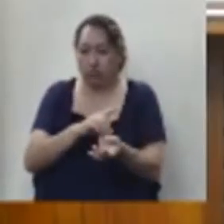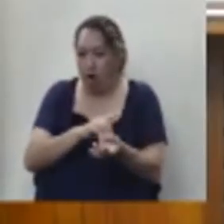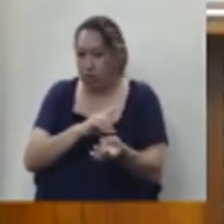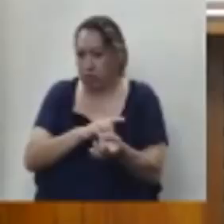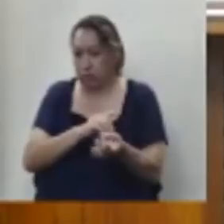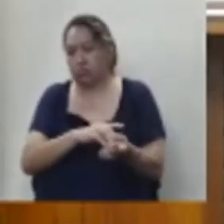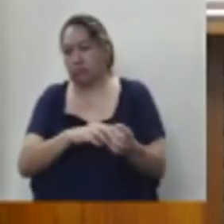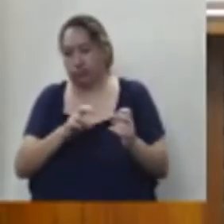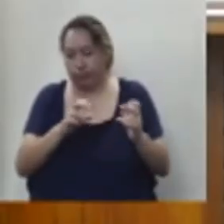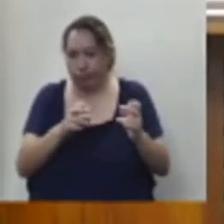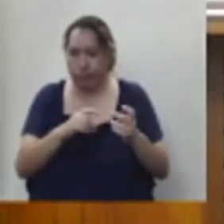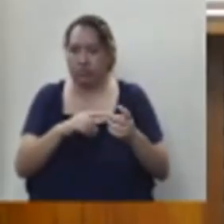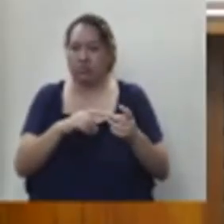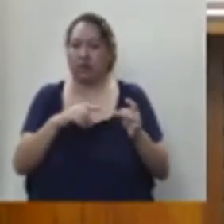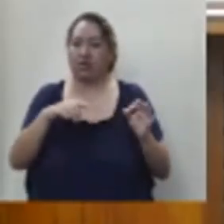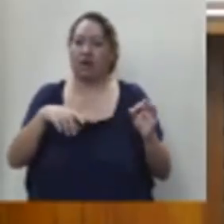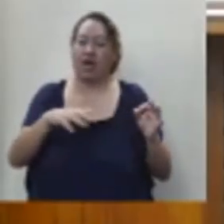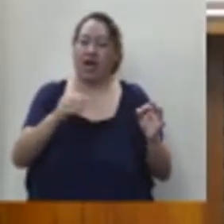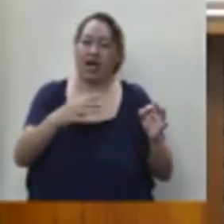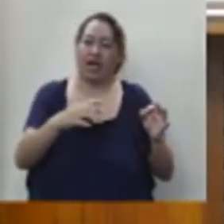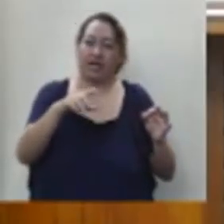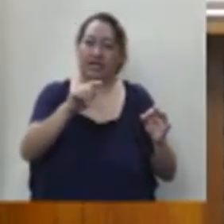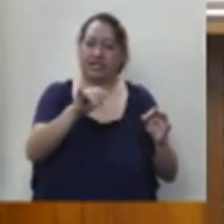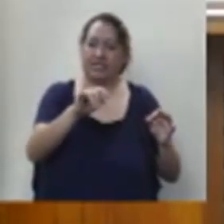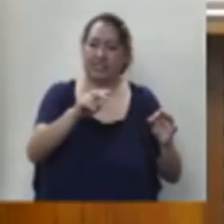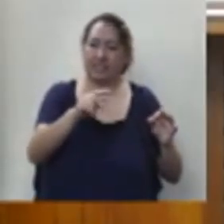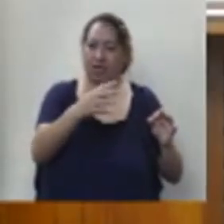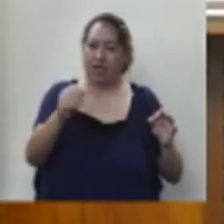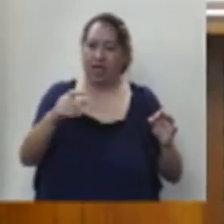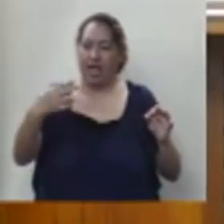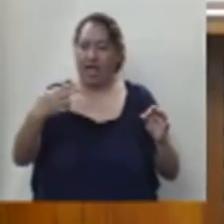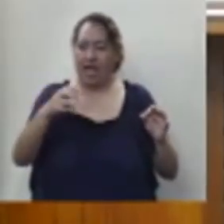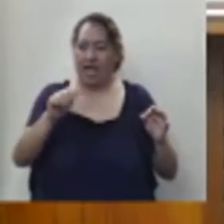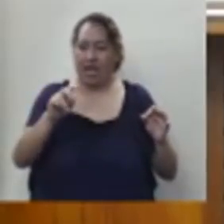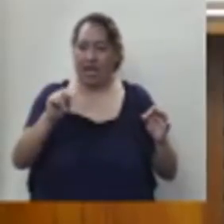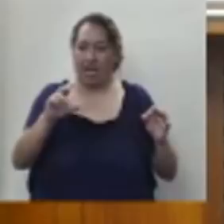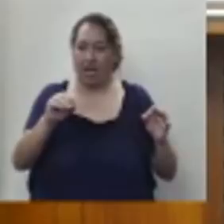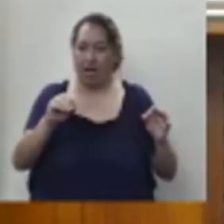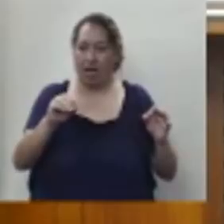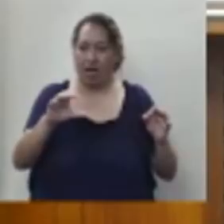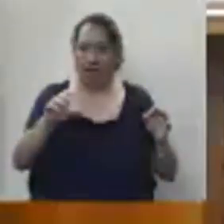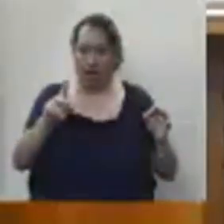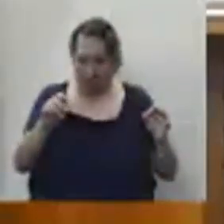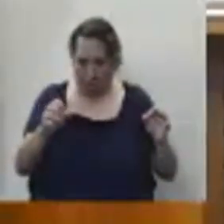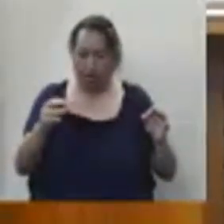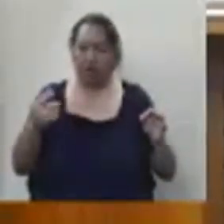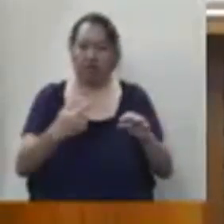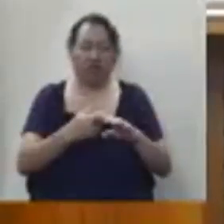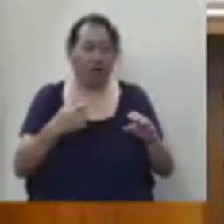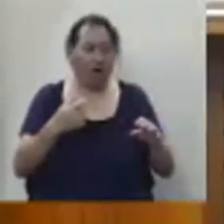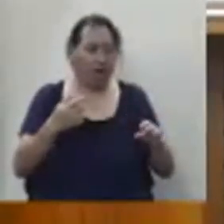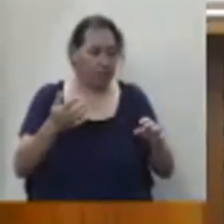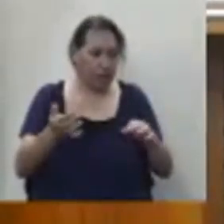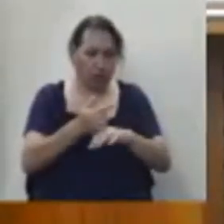Hancock, who is the epidemiologist from CDC here in Guam. I'm trying to think who